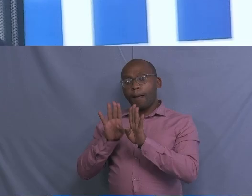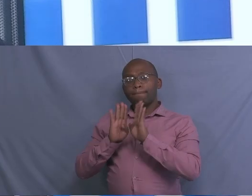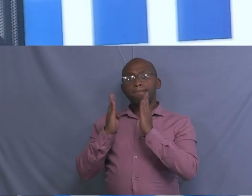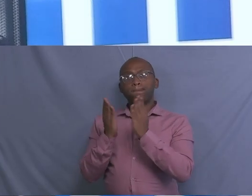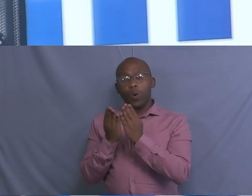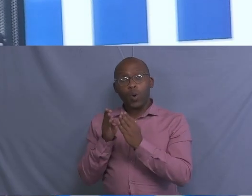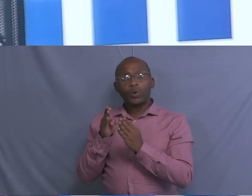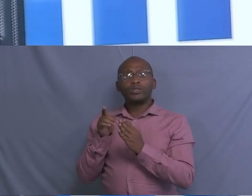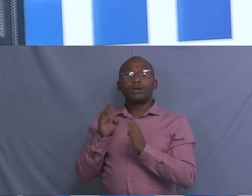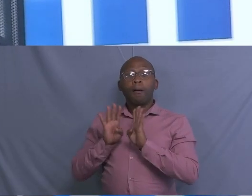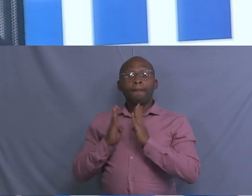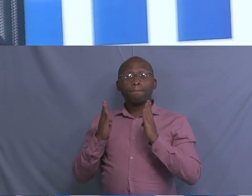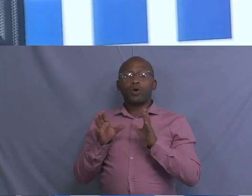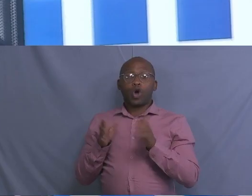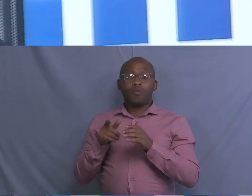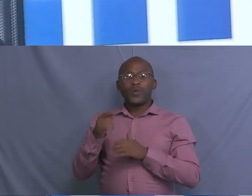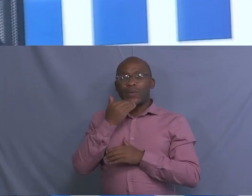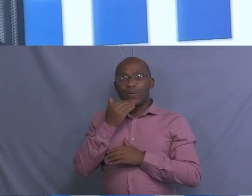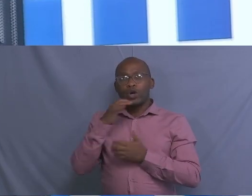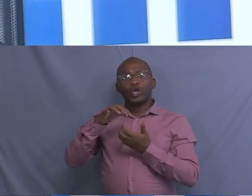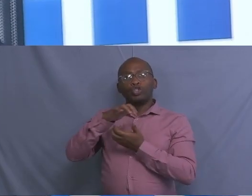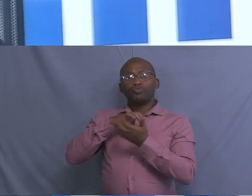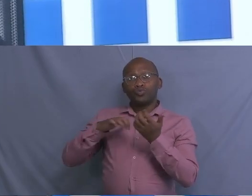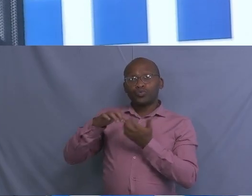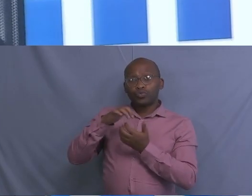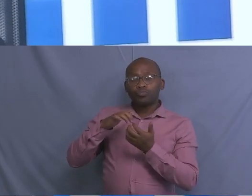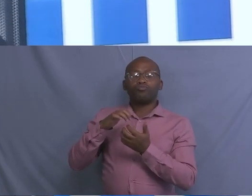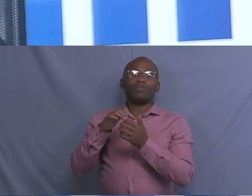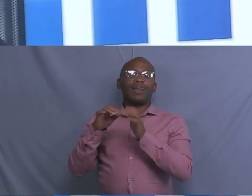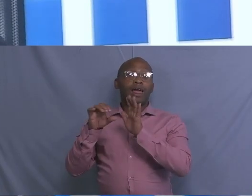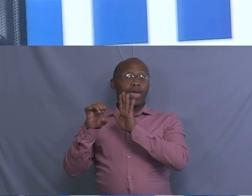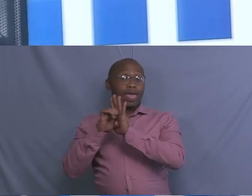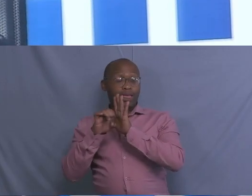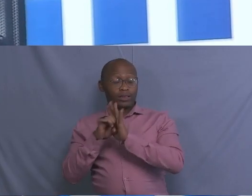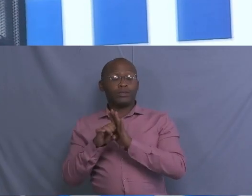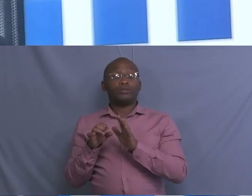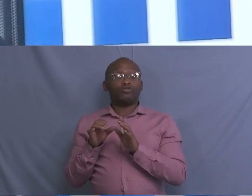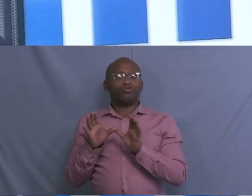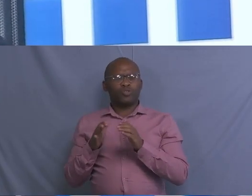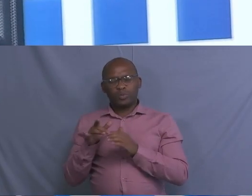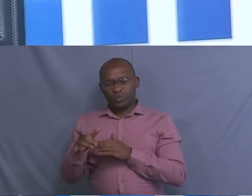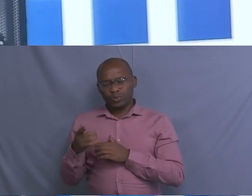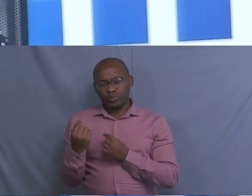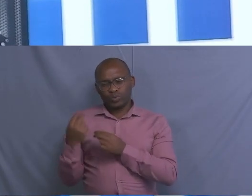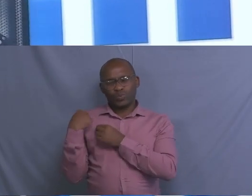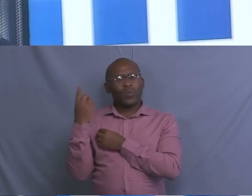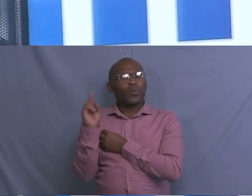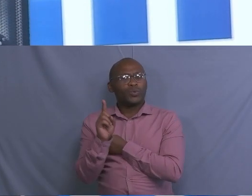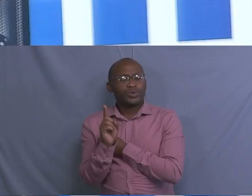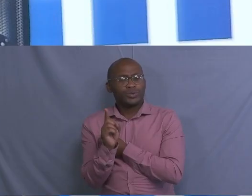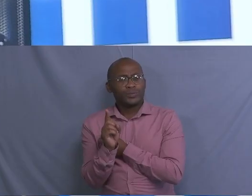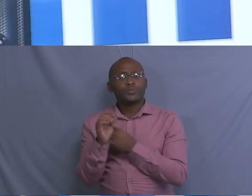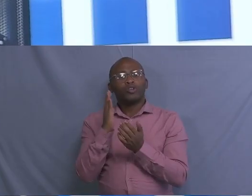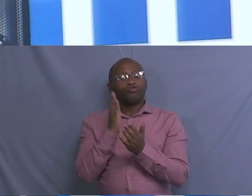committee. And here we are merely monitoring good corporate citizenship. This committee ensures that the company is going to operate